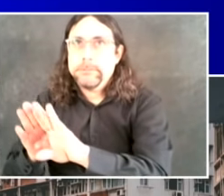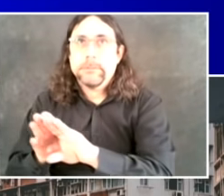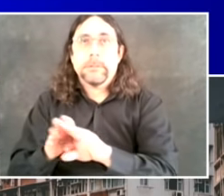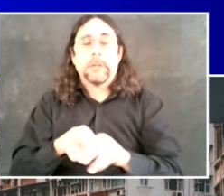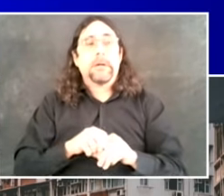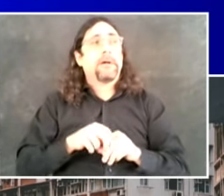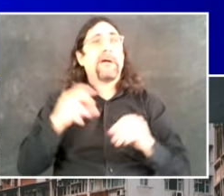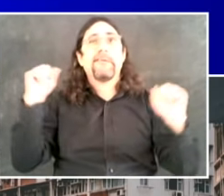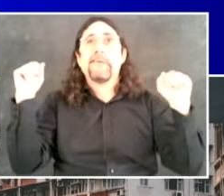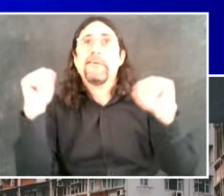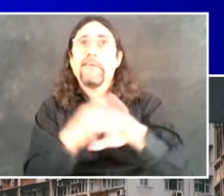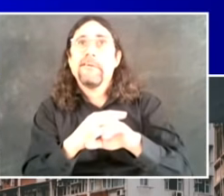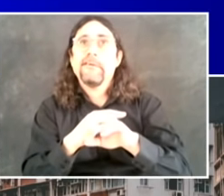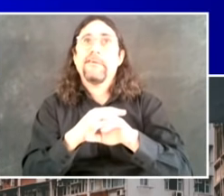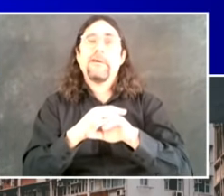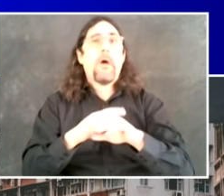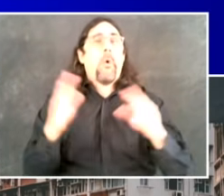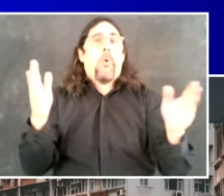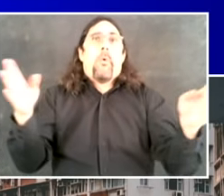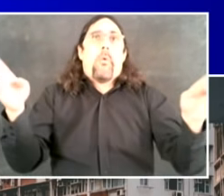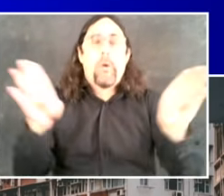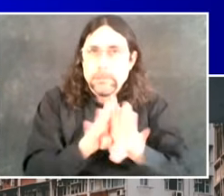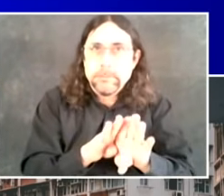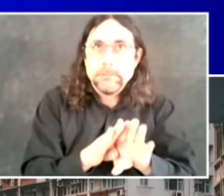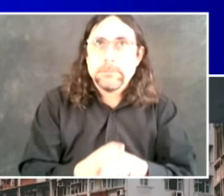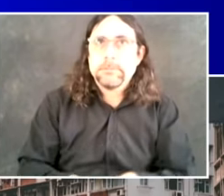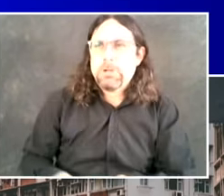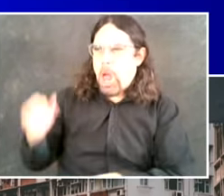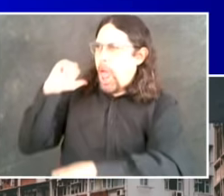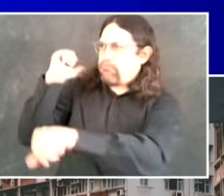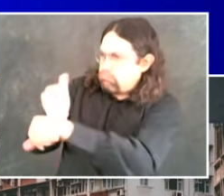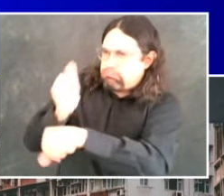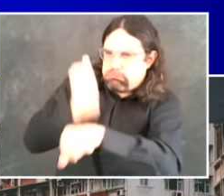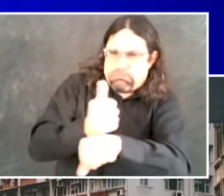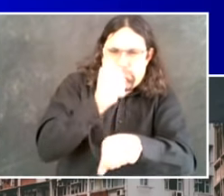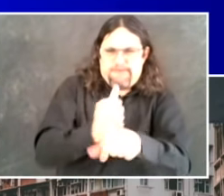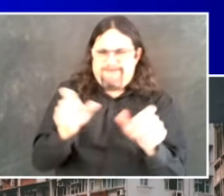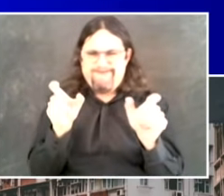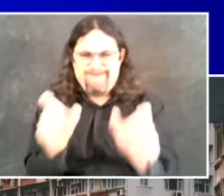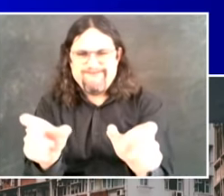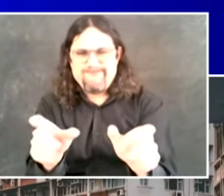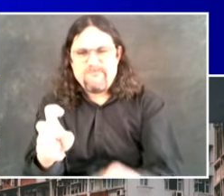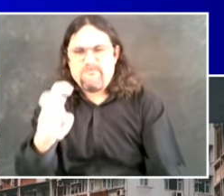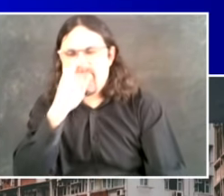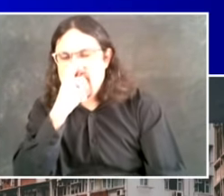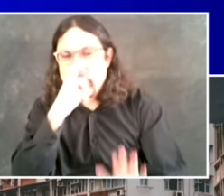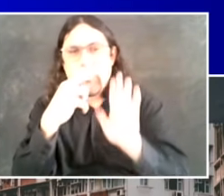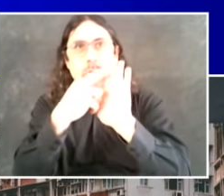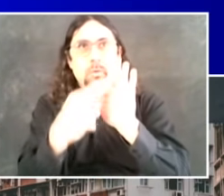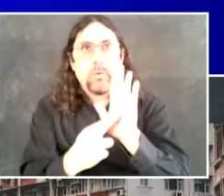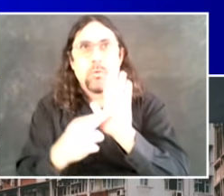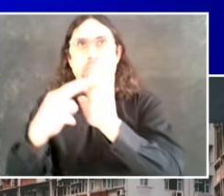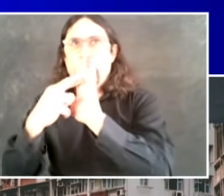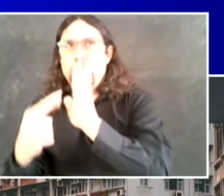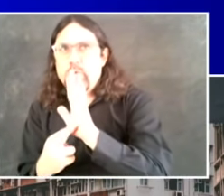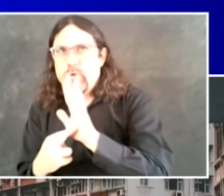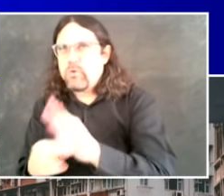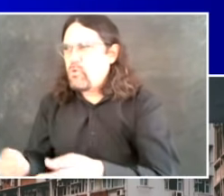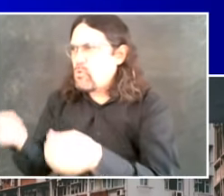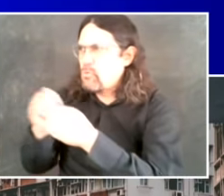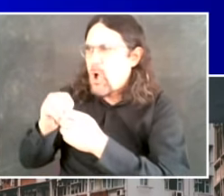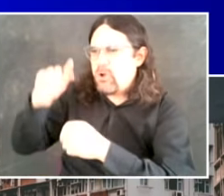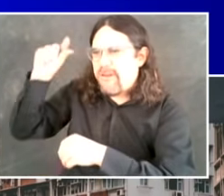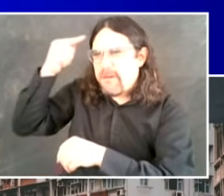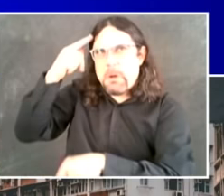be asserted again, and then in April, even more had to be added. So again, an example of a city very much